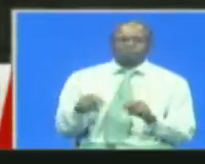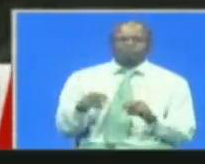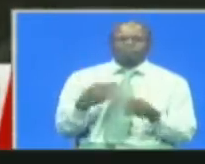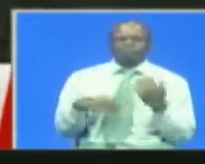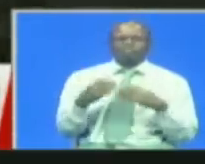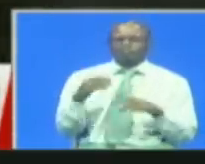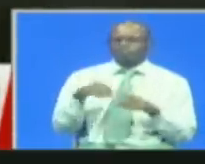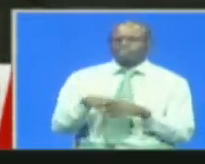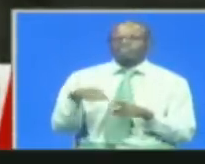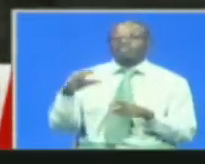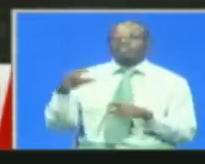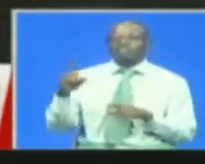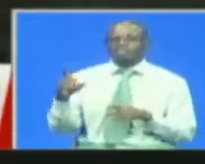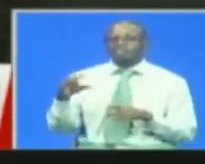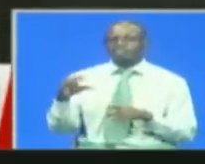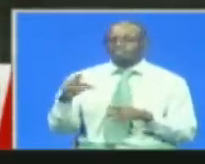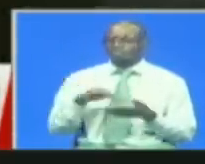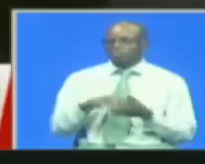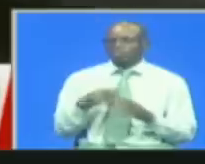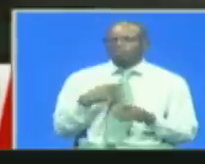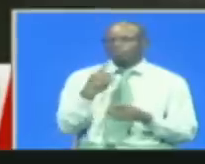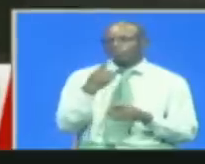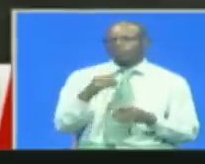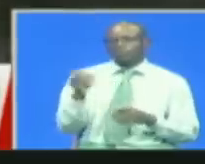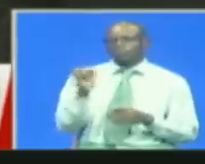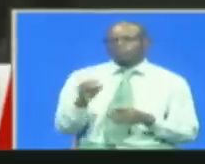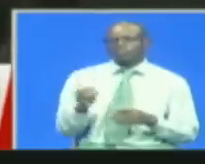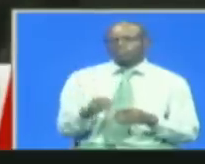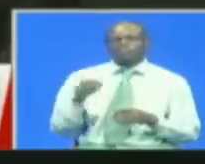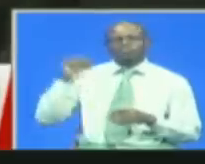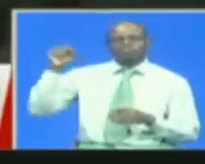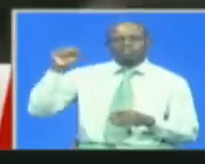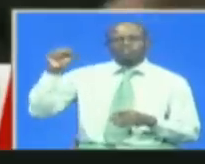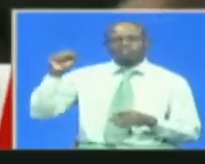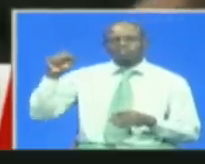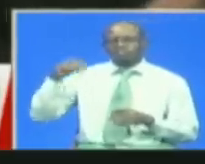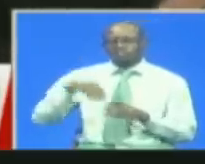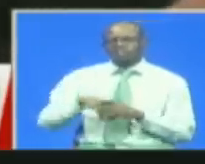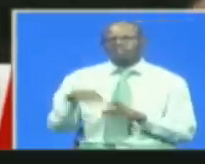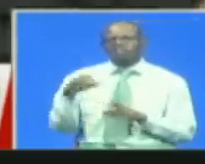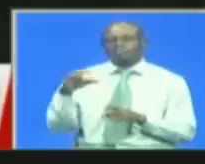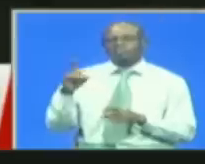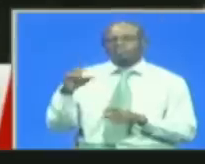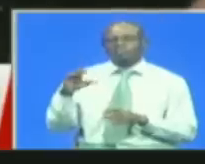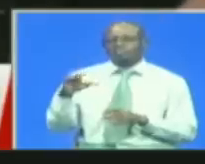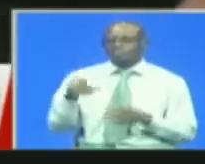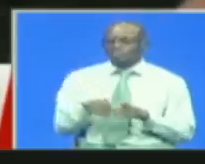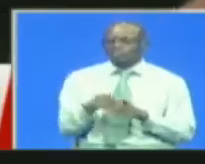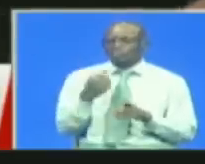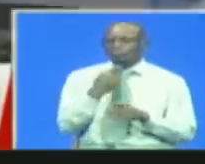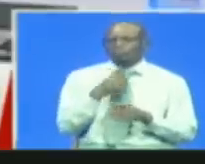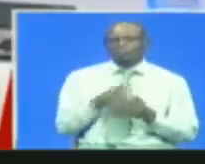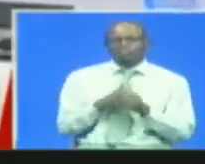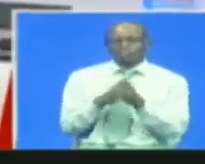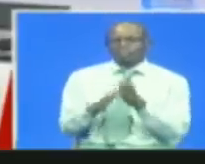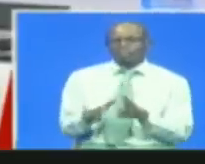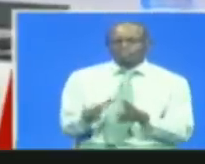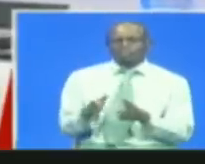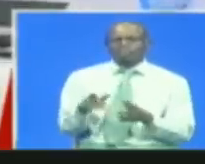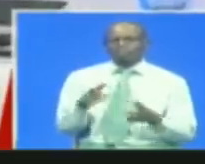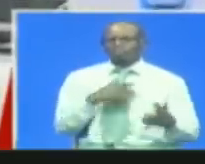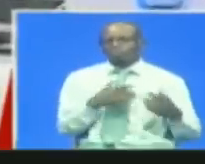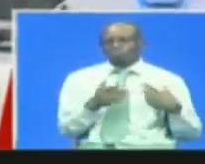is 100% and above politics in CBC. The union leaders took issue with what they